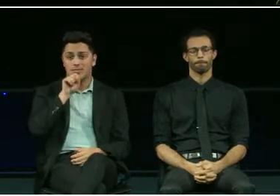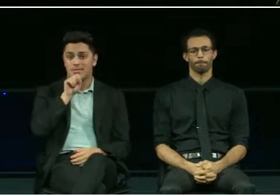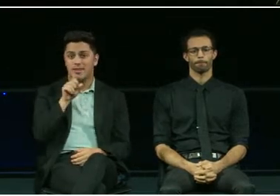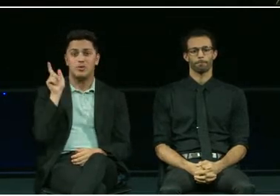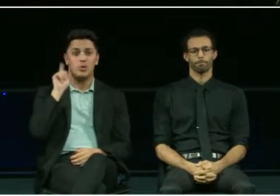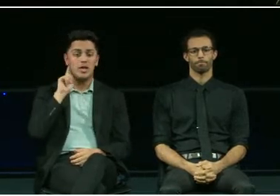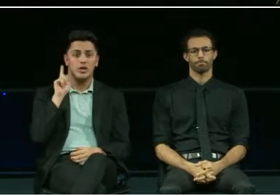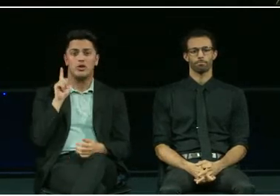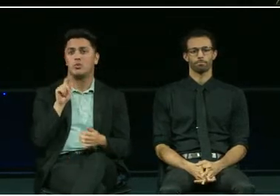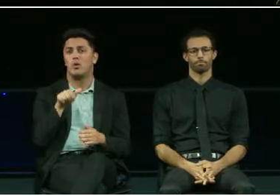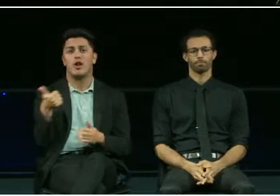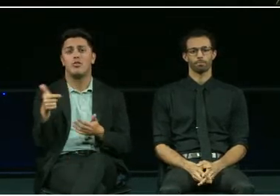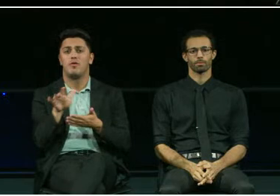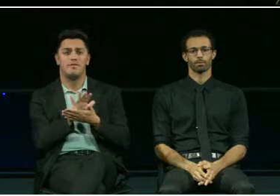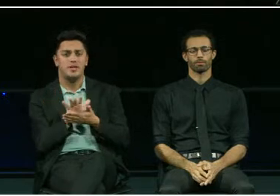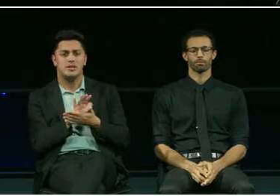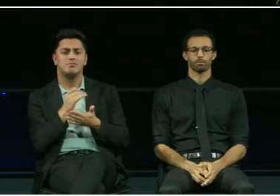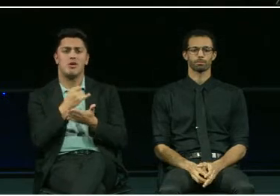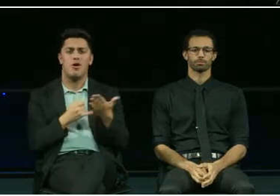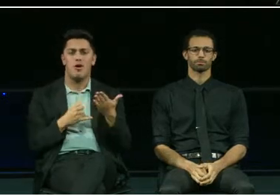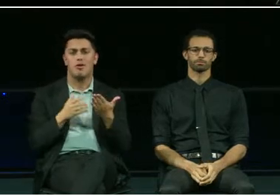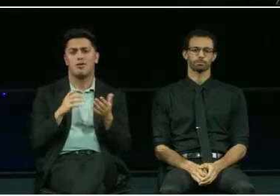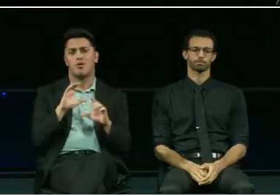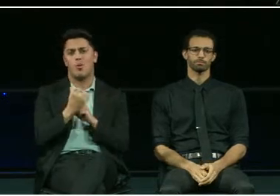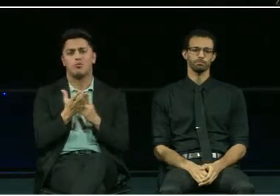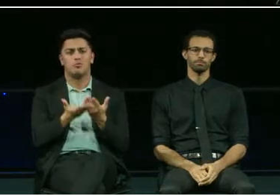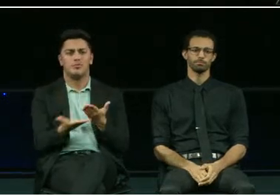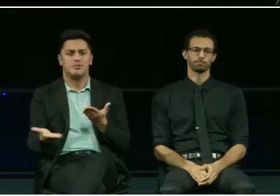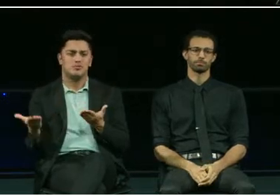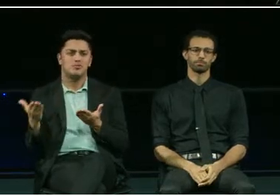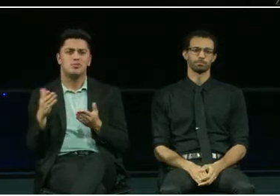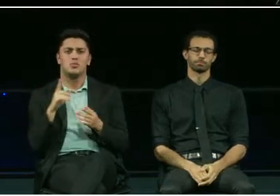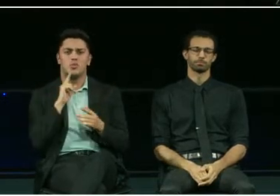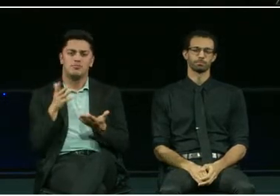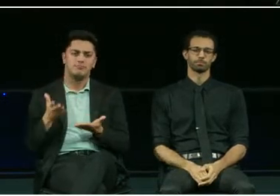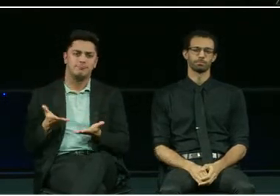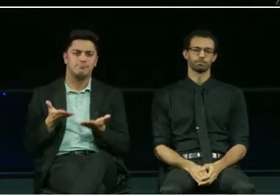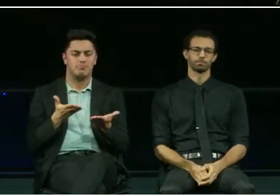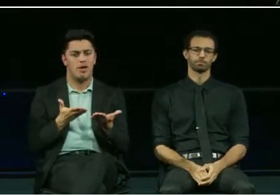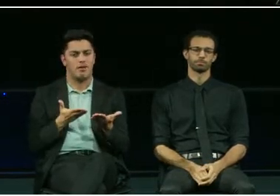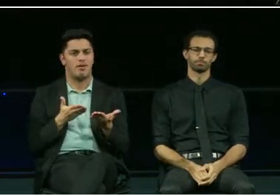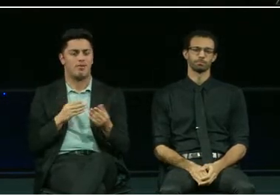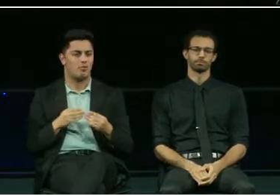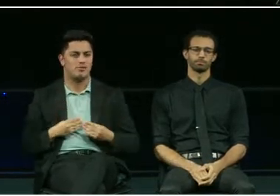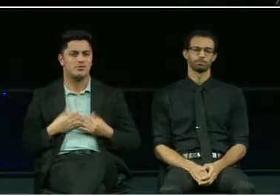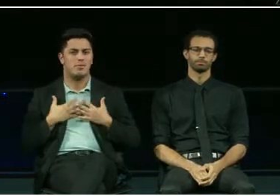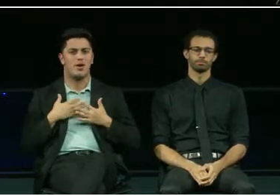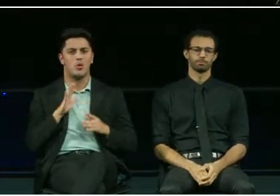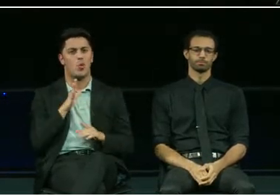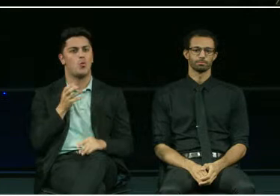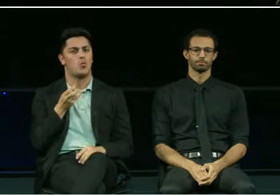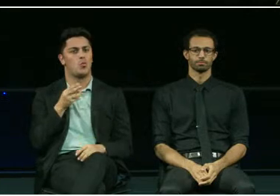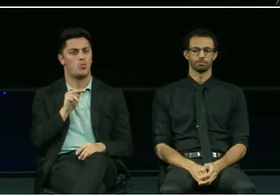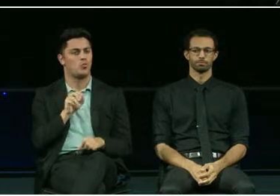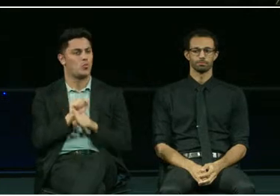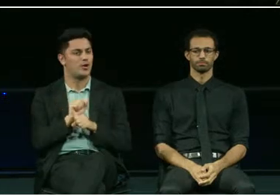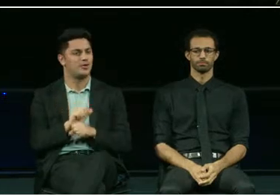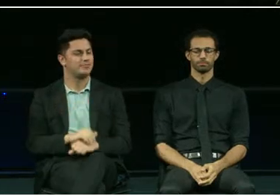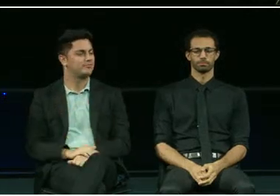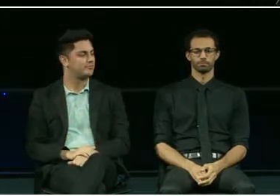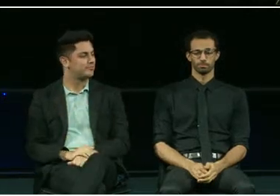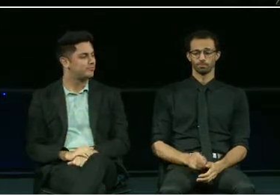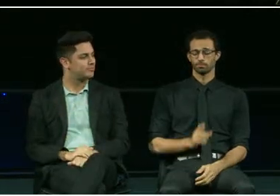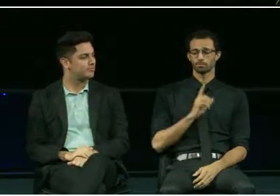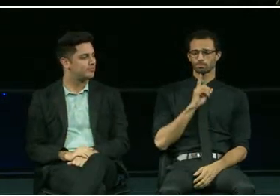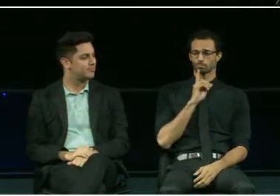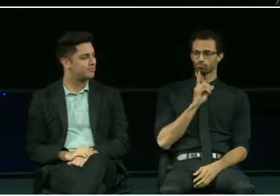other films, art, cultural materials, really broad question, have inspired your own work. Sure. I mean, I think we